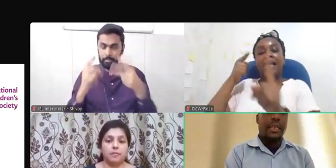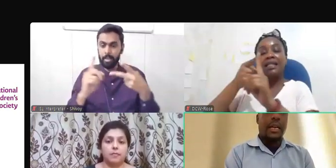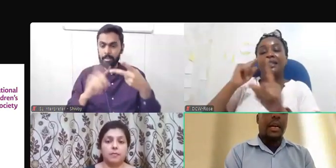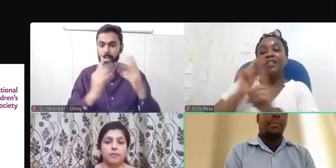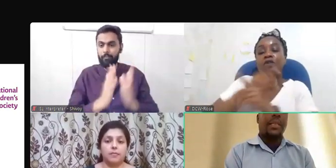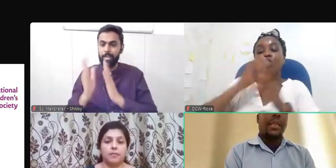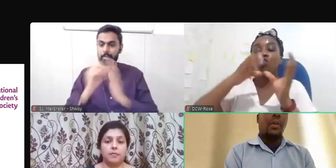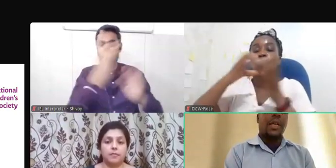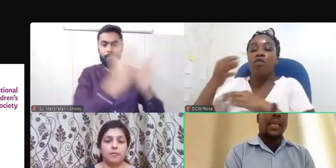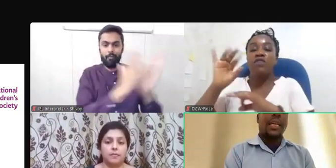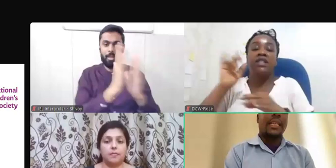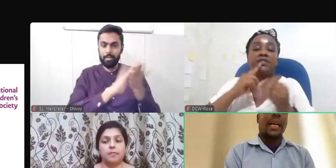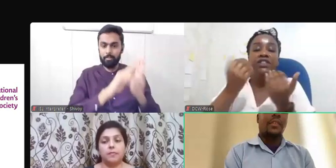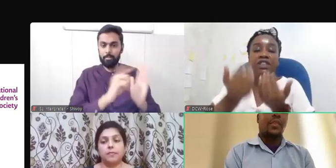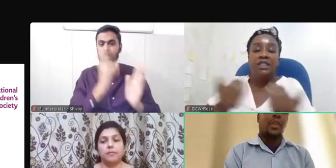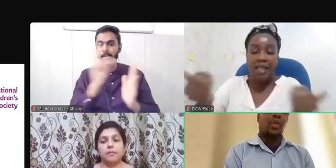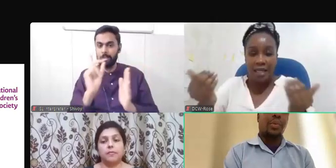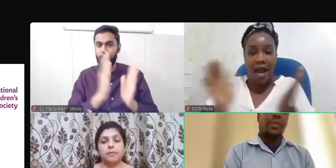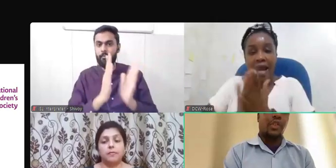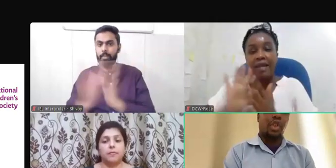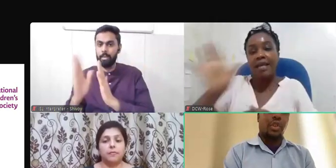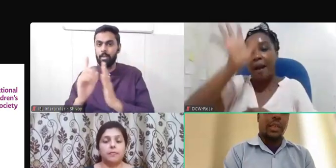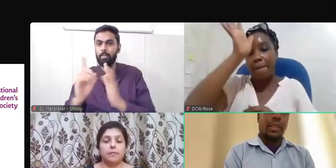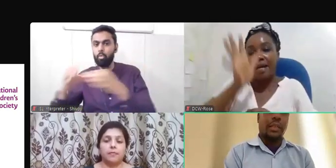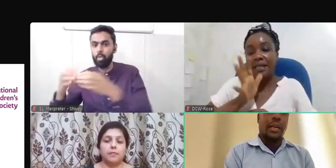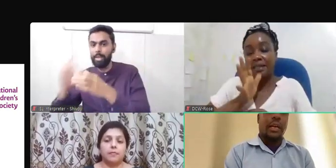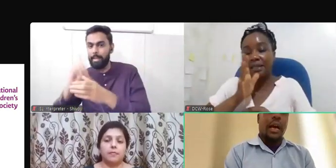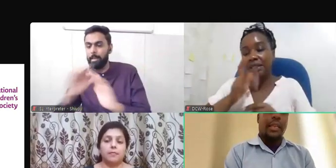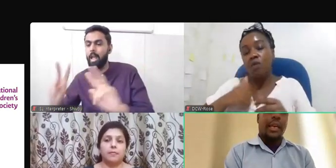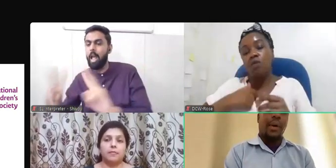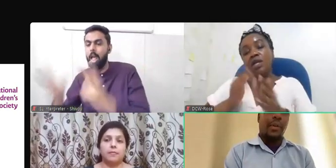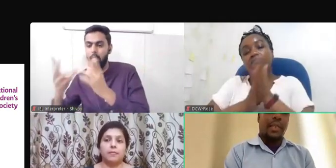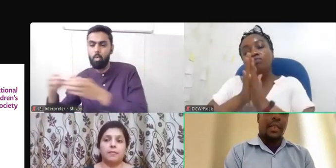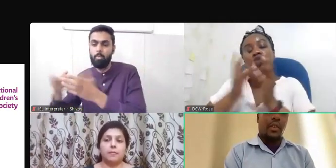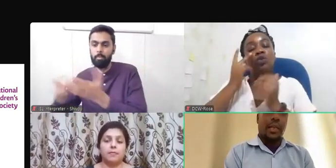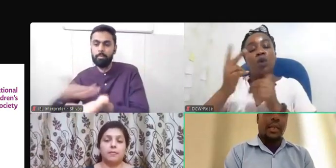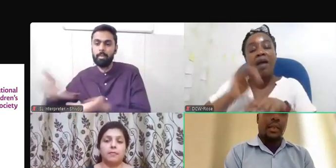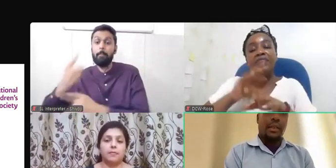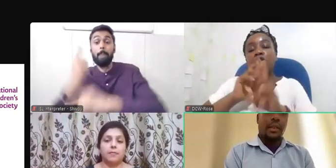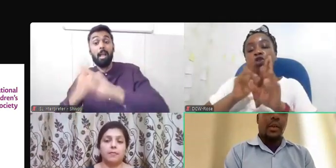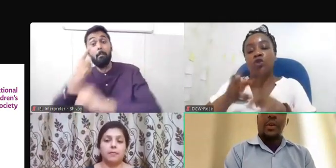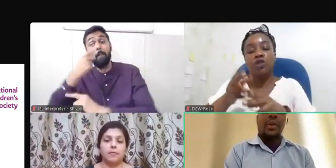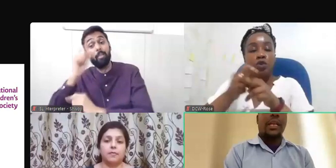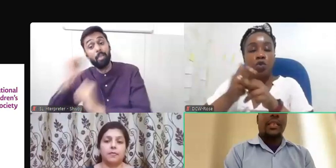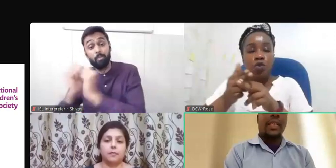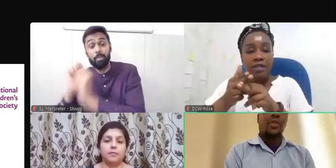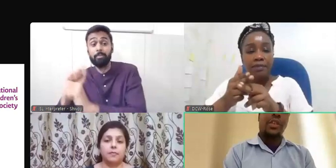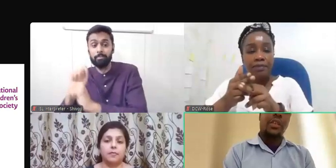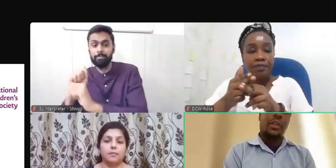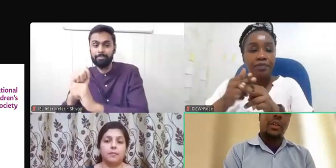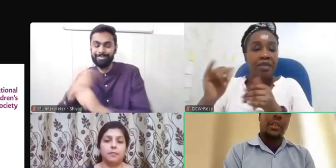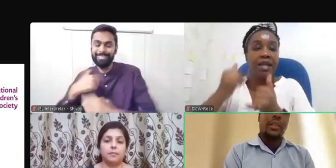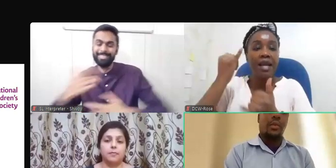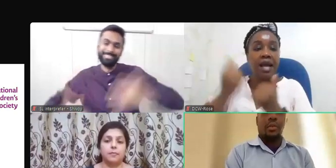phase, but now we are targeting a different group of deaf children and their parents as well. We're really excited to